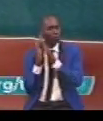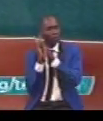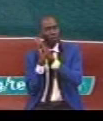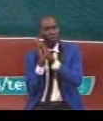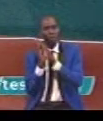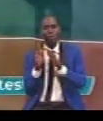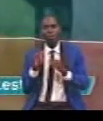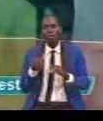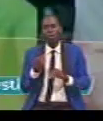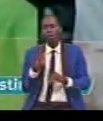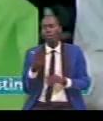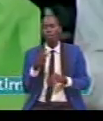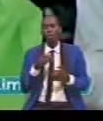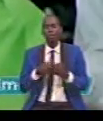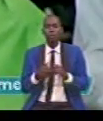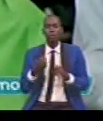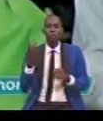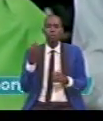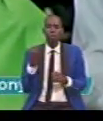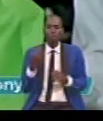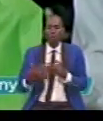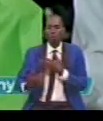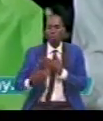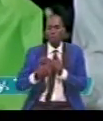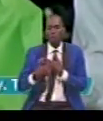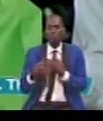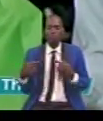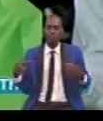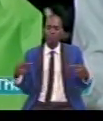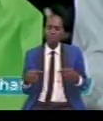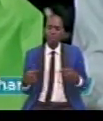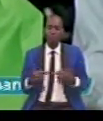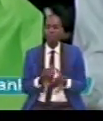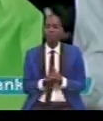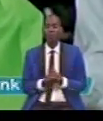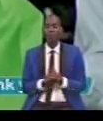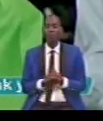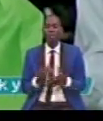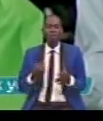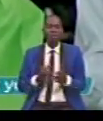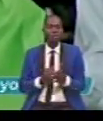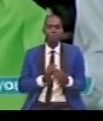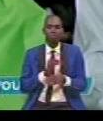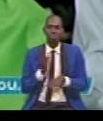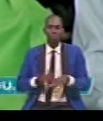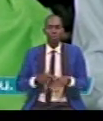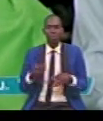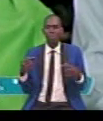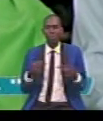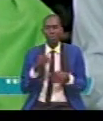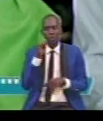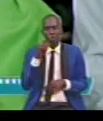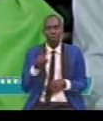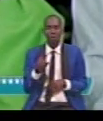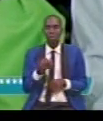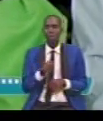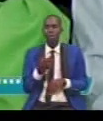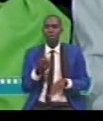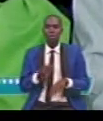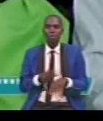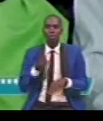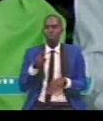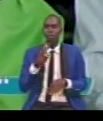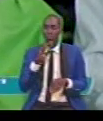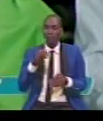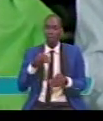other problem that I had was backache. It used to pain me. Even if I'm in the chair in